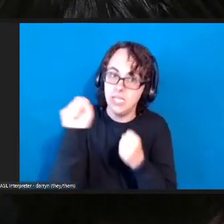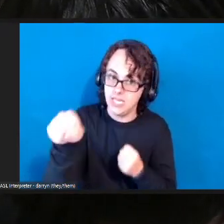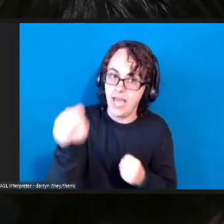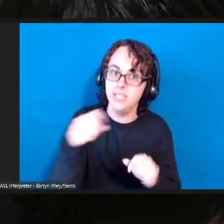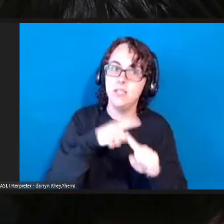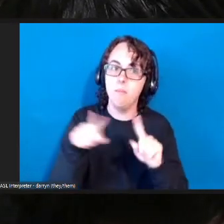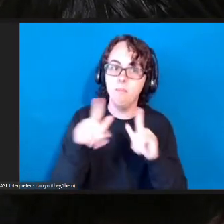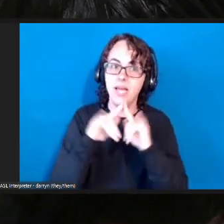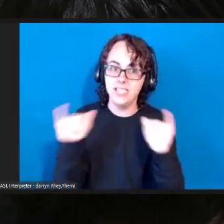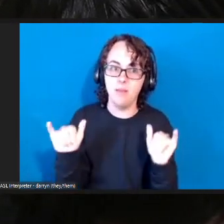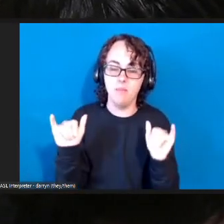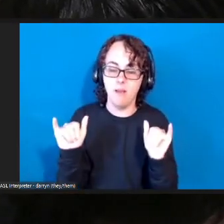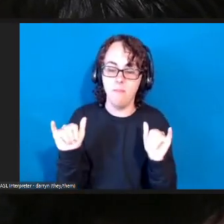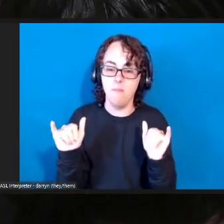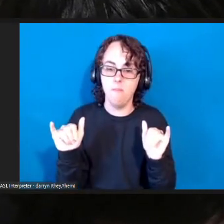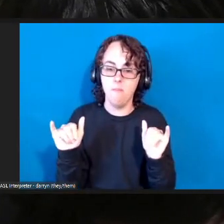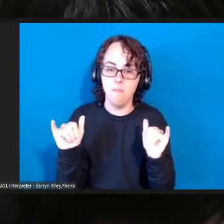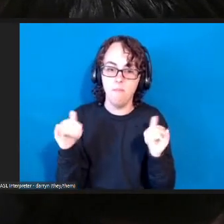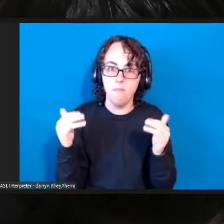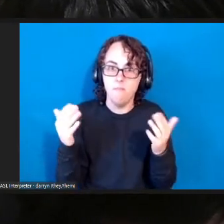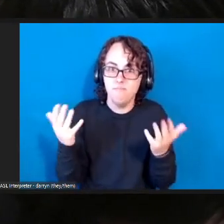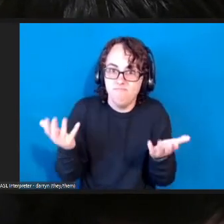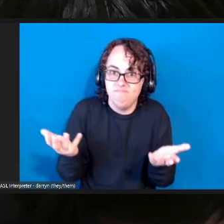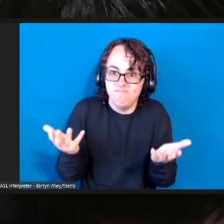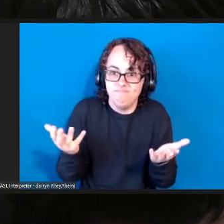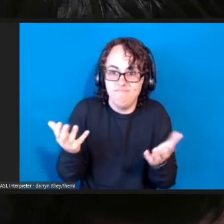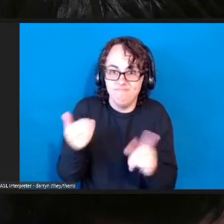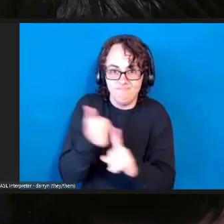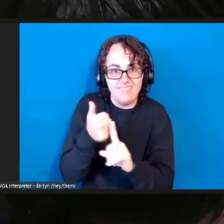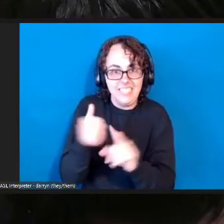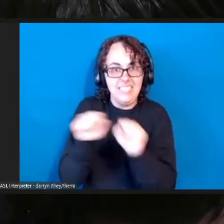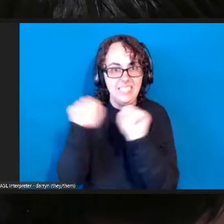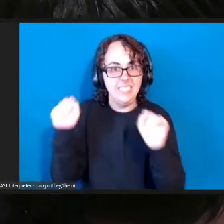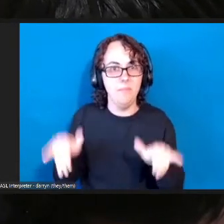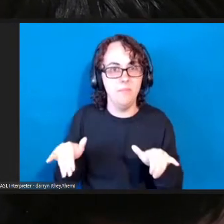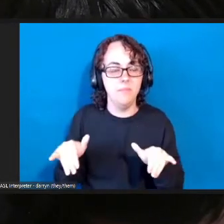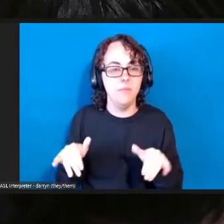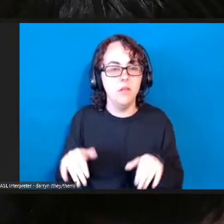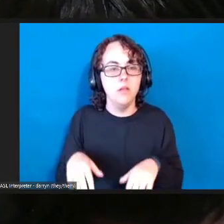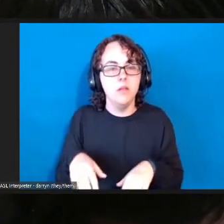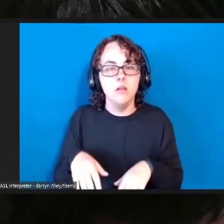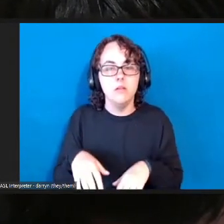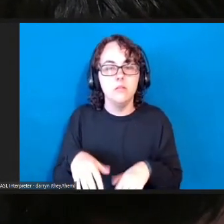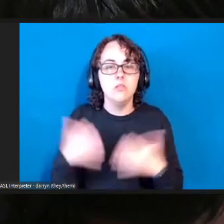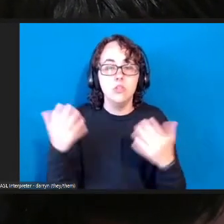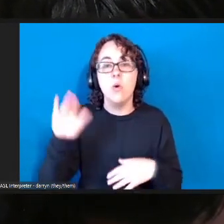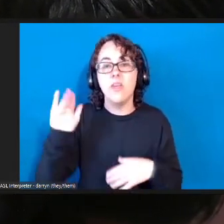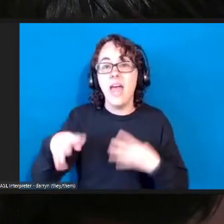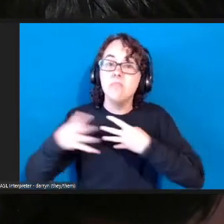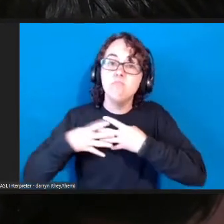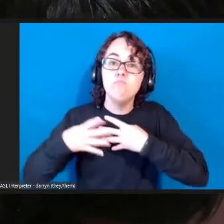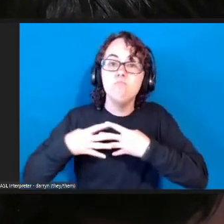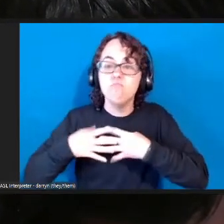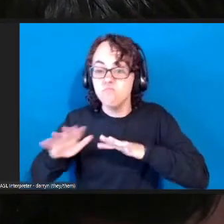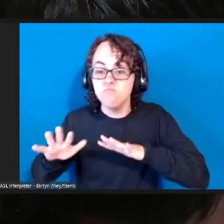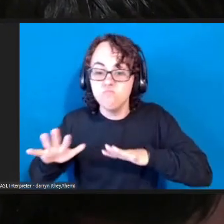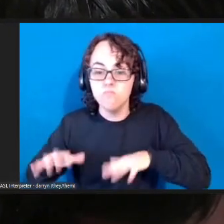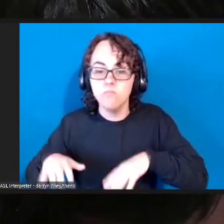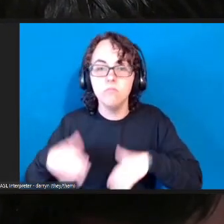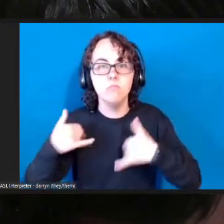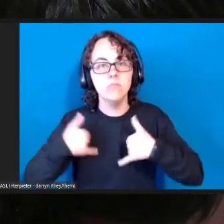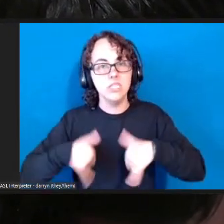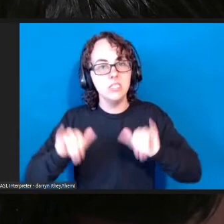entirely inclusive. Right? The gatekeeping that continues to happen, even at